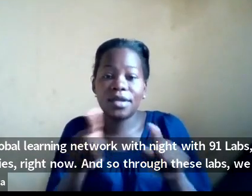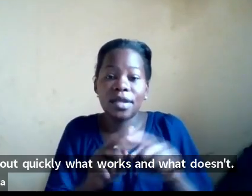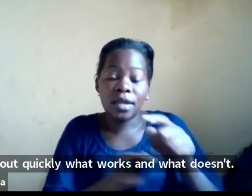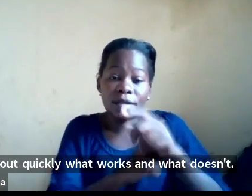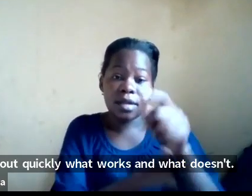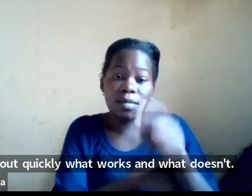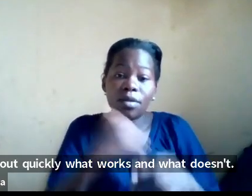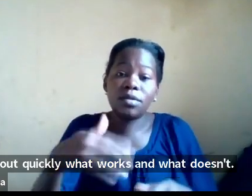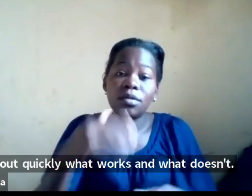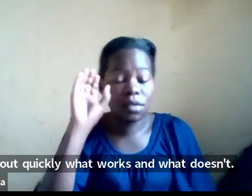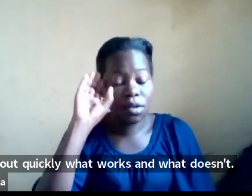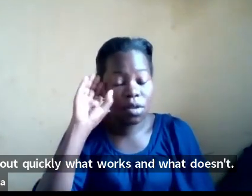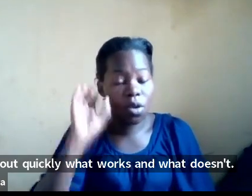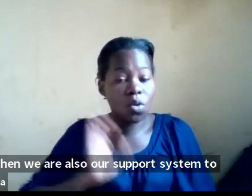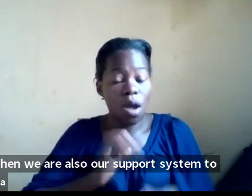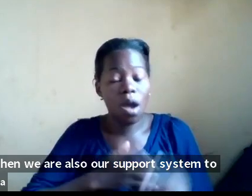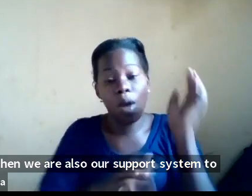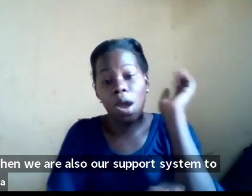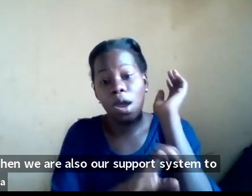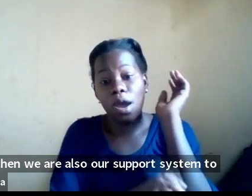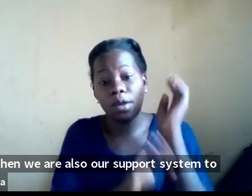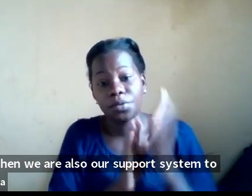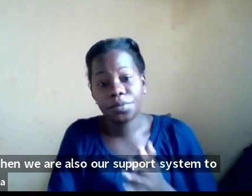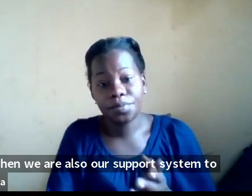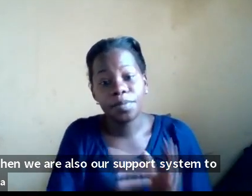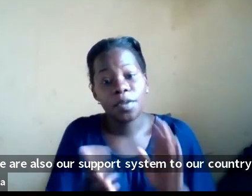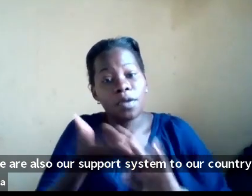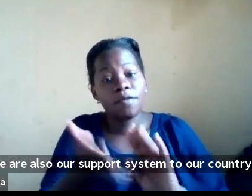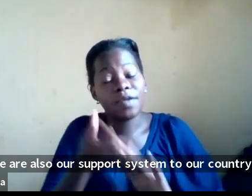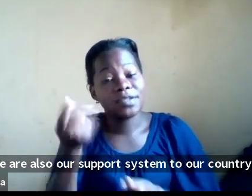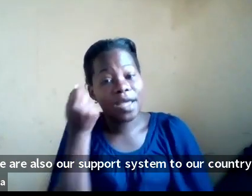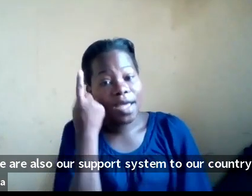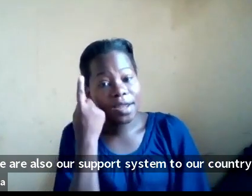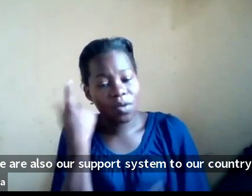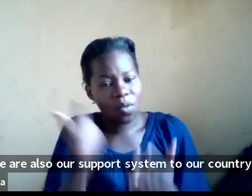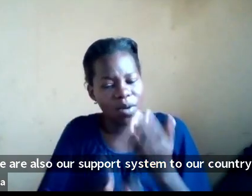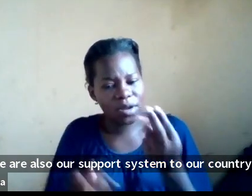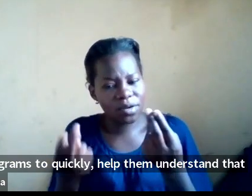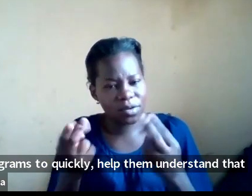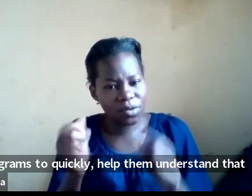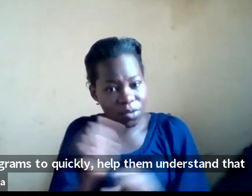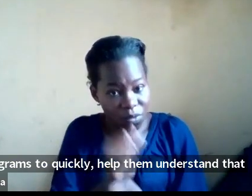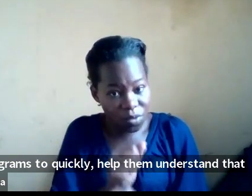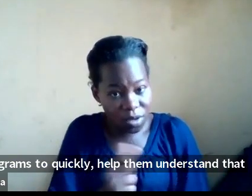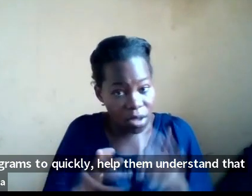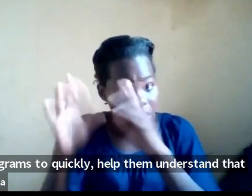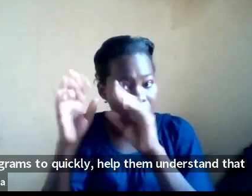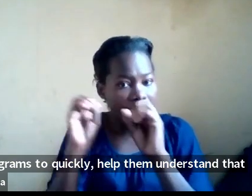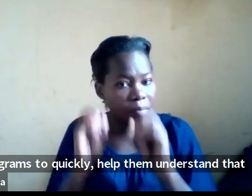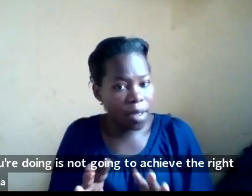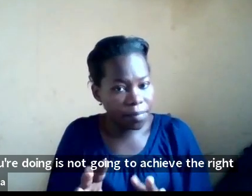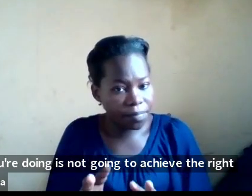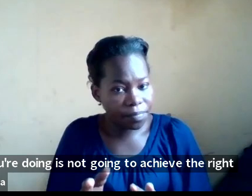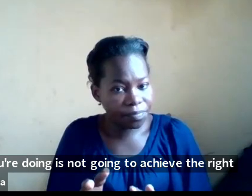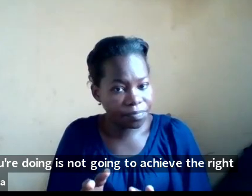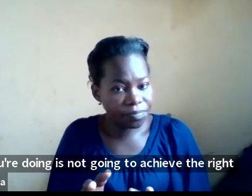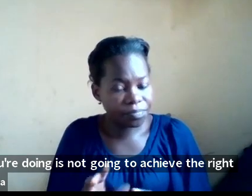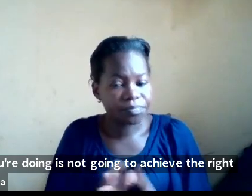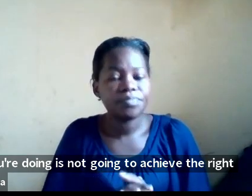our country office programs to quickly help them understand that what you're doing is not going to achieve the right amount of impact.